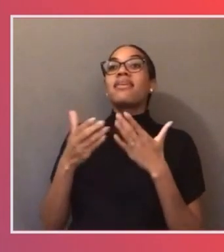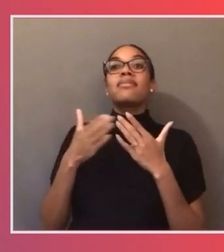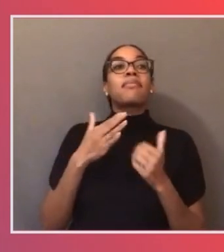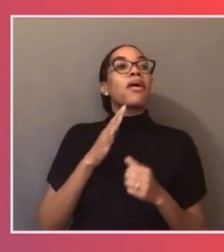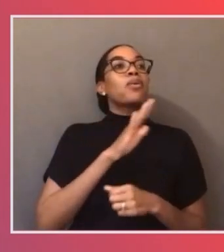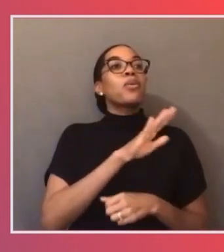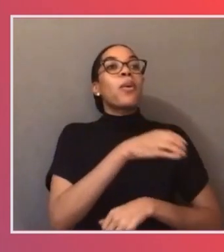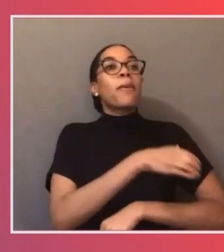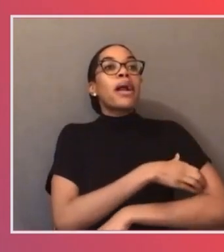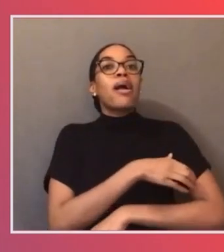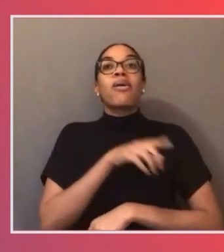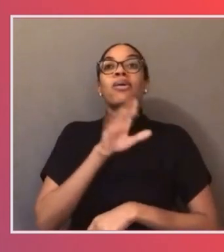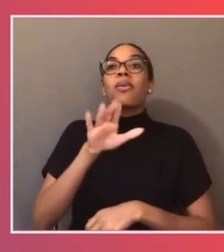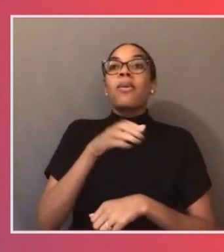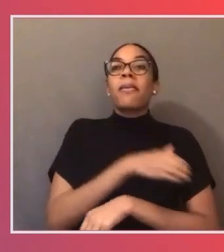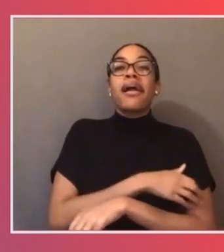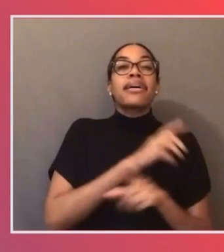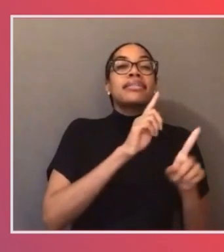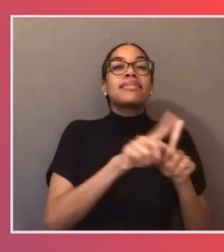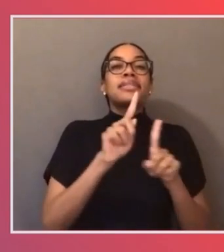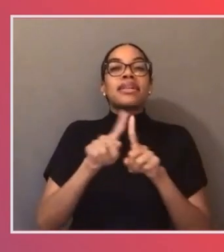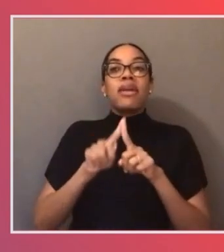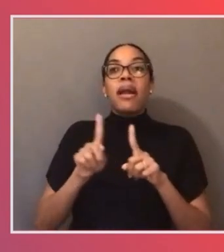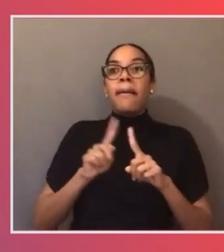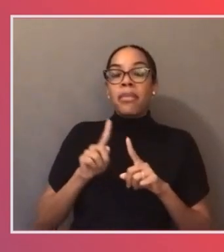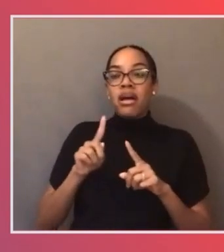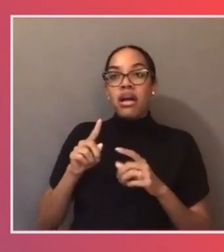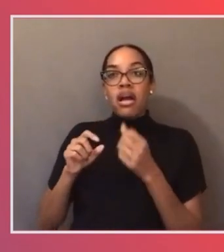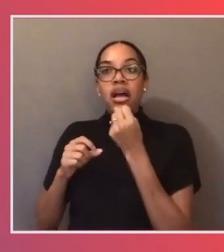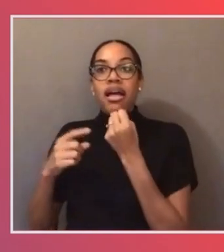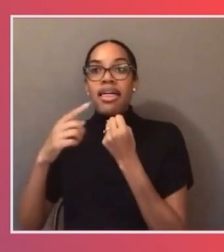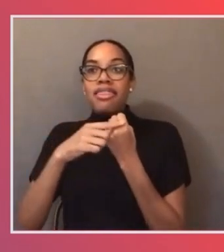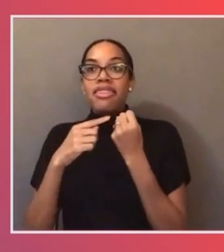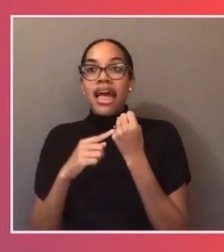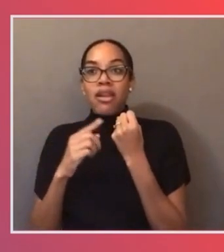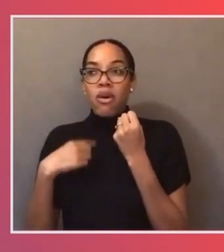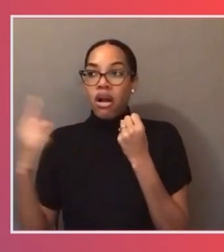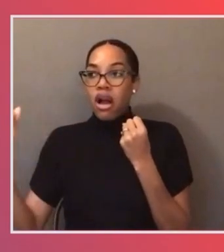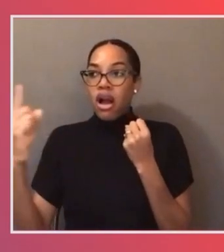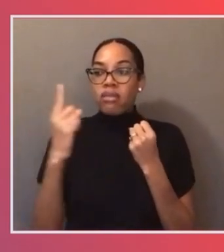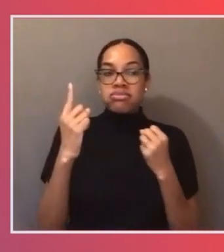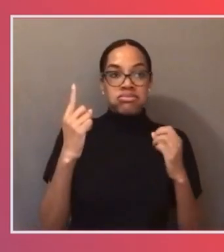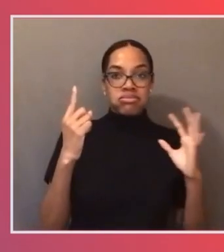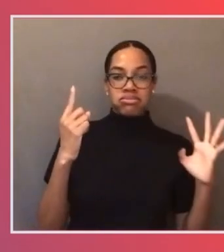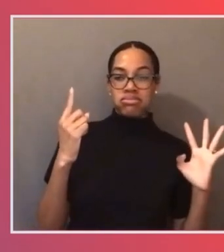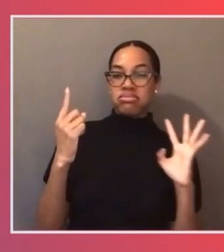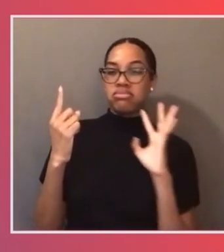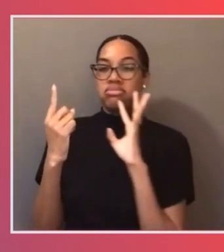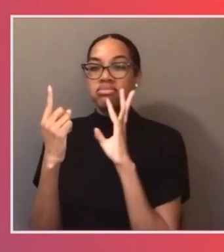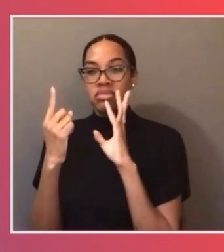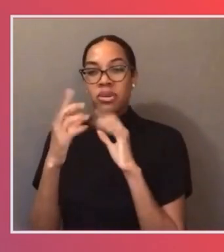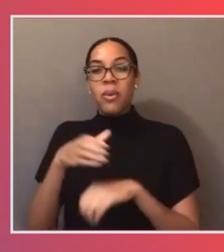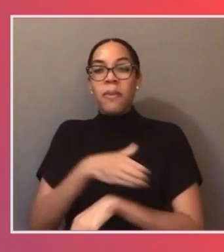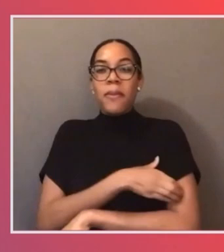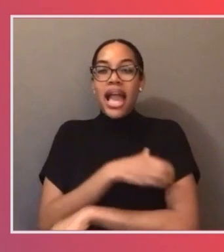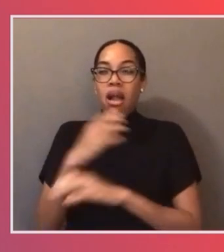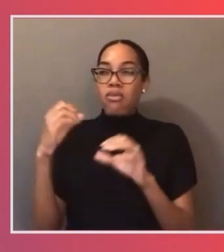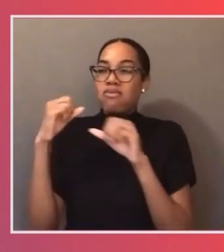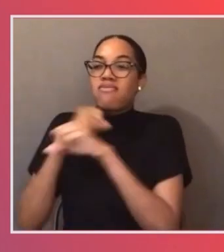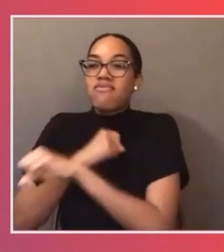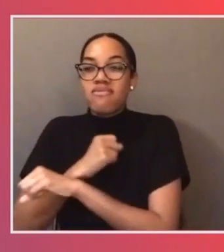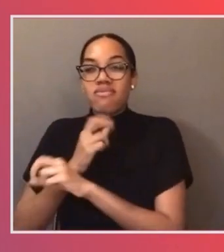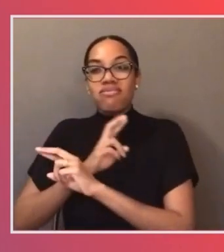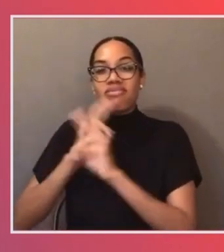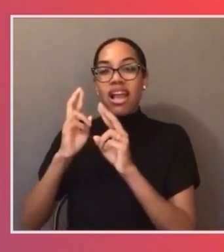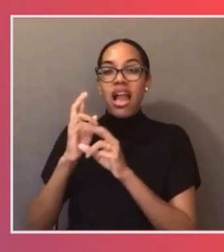such symmetry around that in this moment. Because, of course, that was about the fate of the